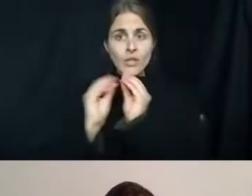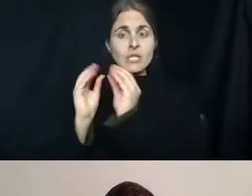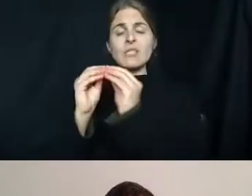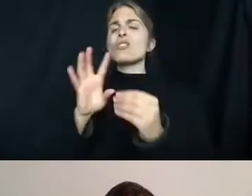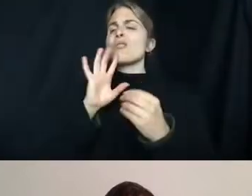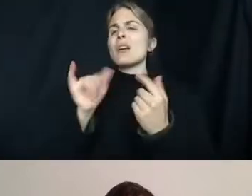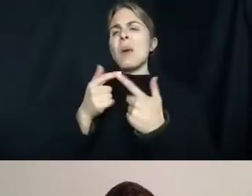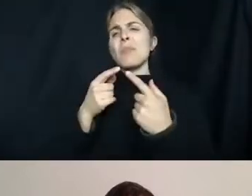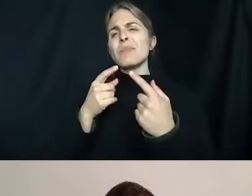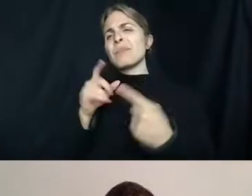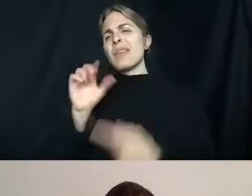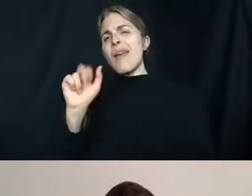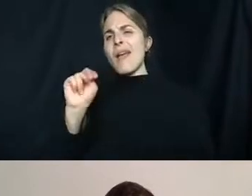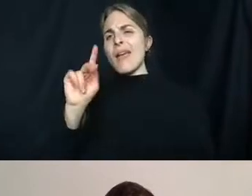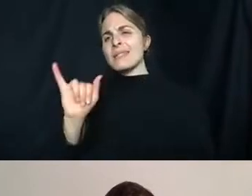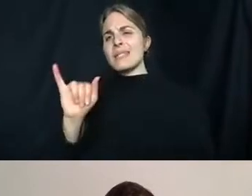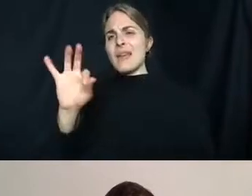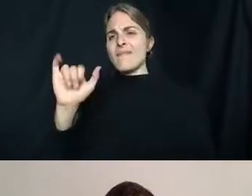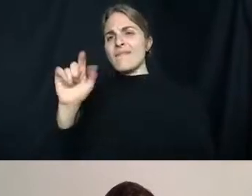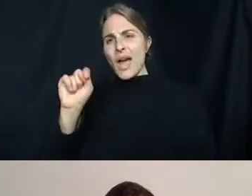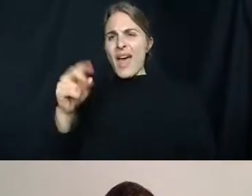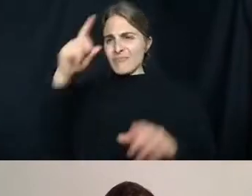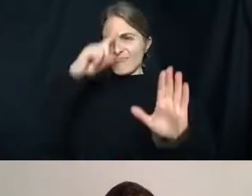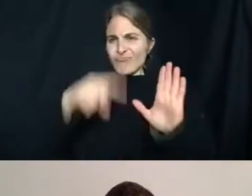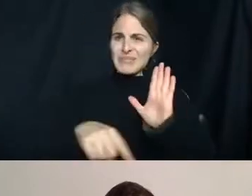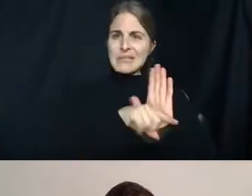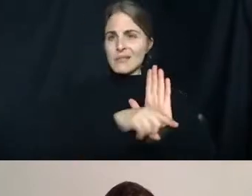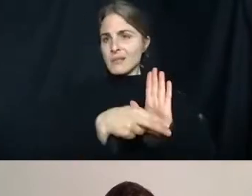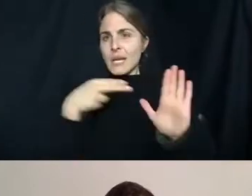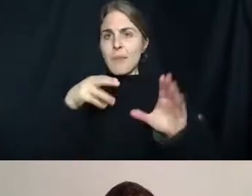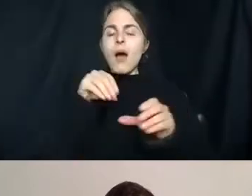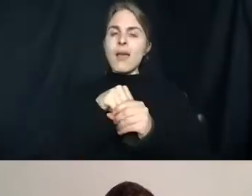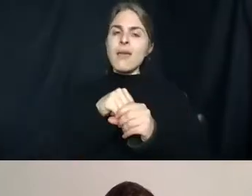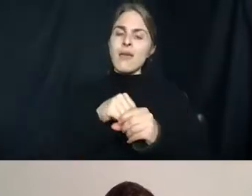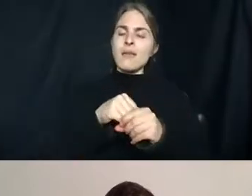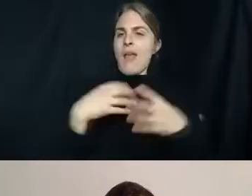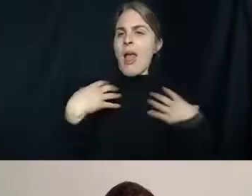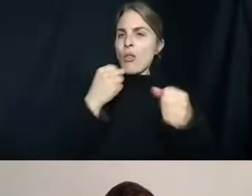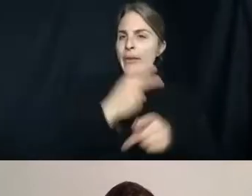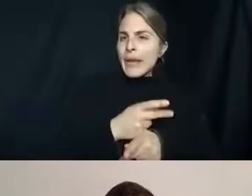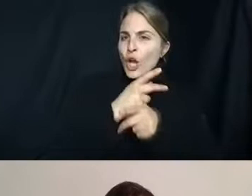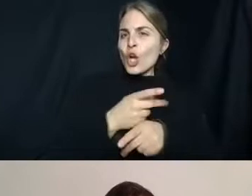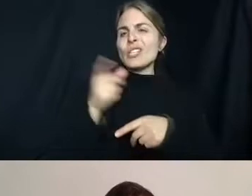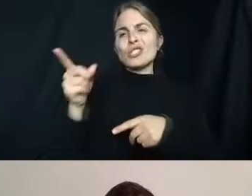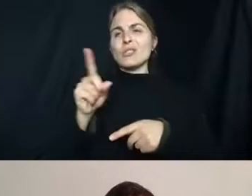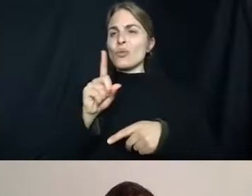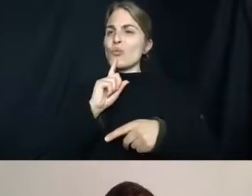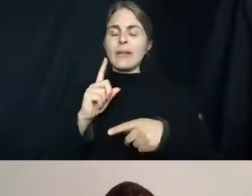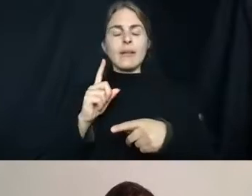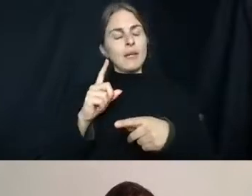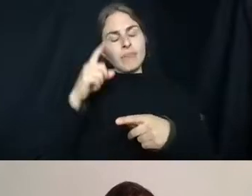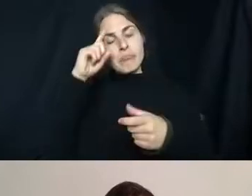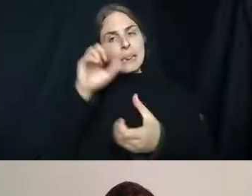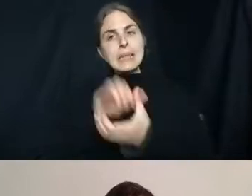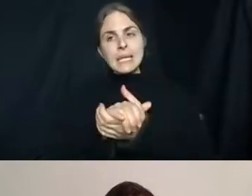anti-fat stigma in healthcare and nutrition. Kimmie is a believer in kindness, compassion, and the power of advocacy. You can learn